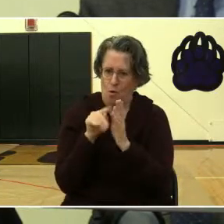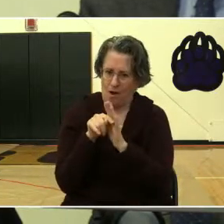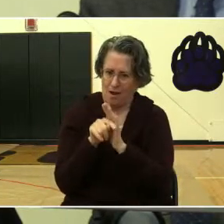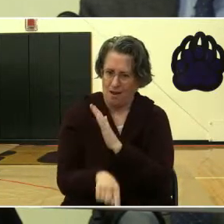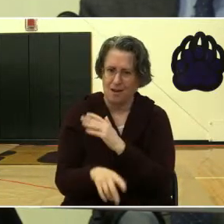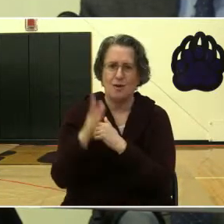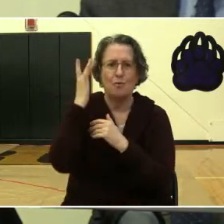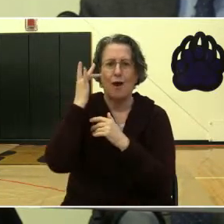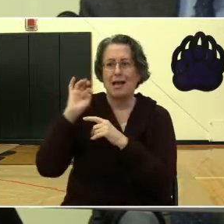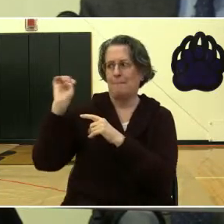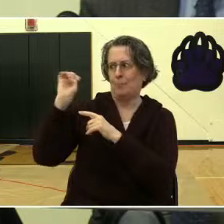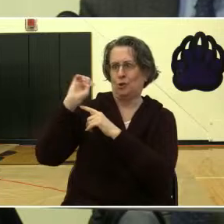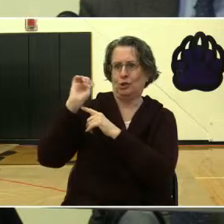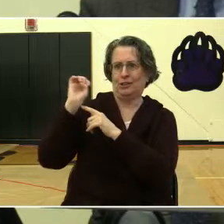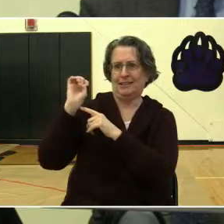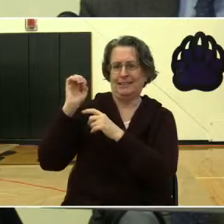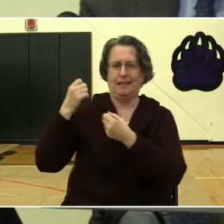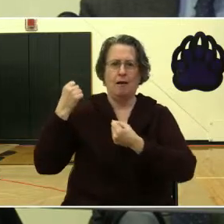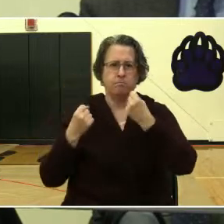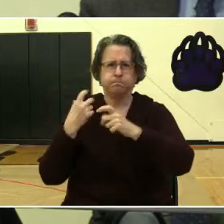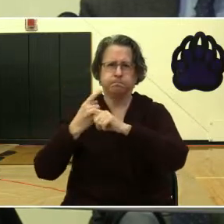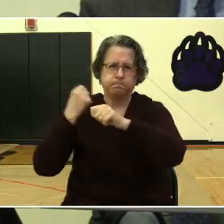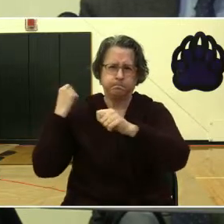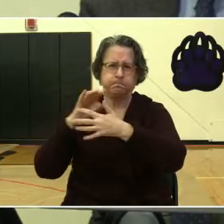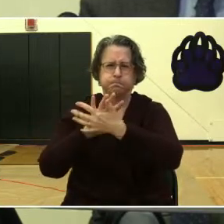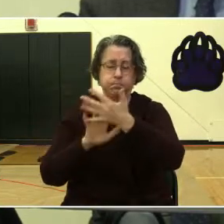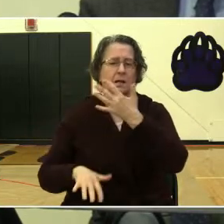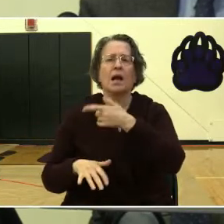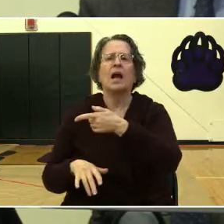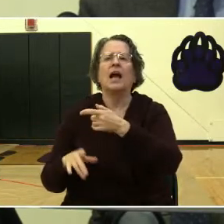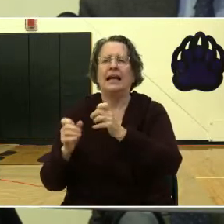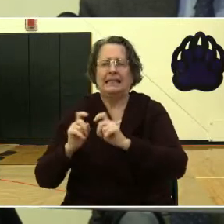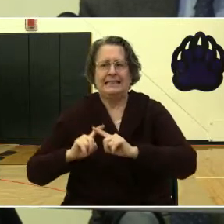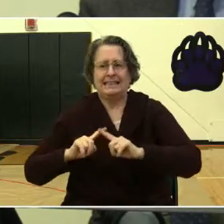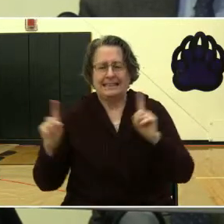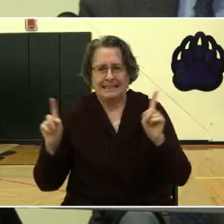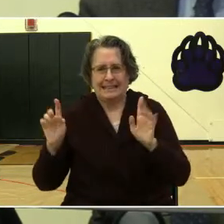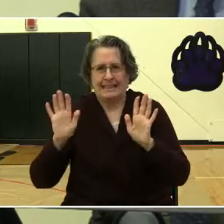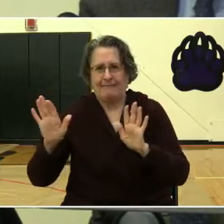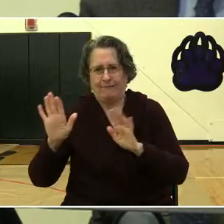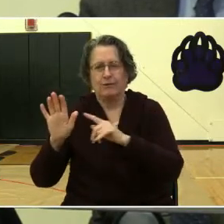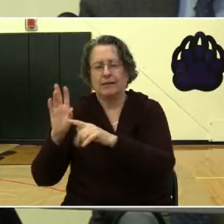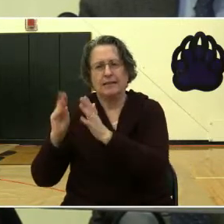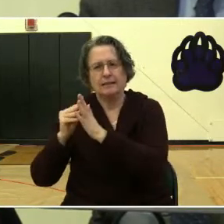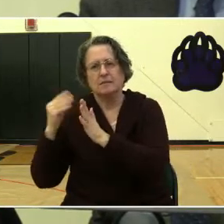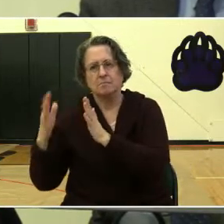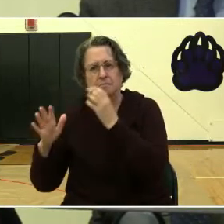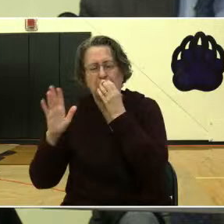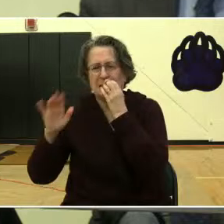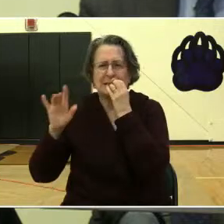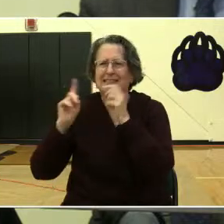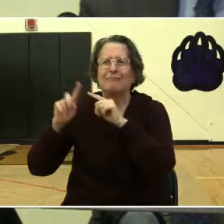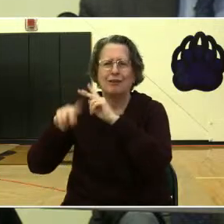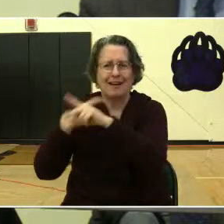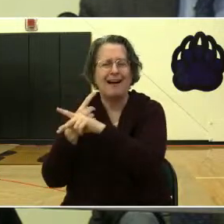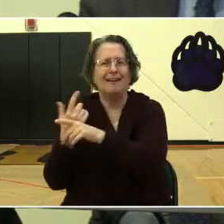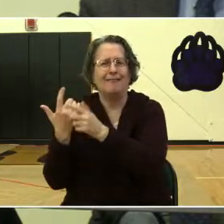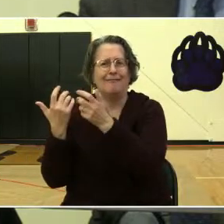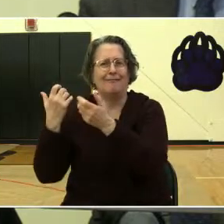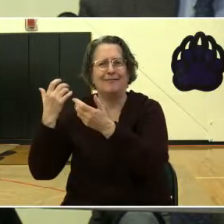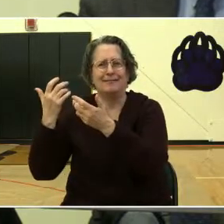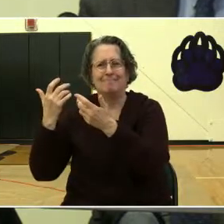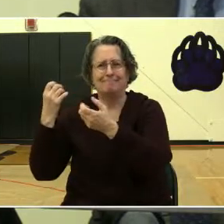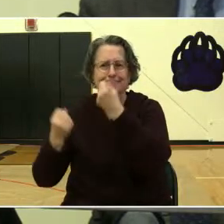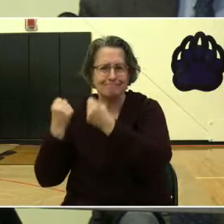there's a lot that goes into that um but we don't only drive emergency vehicles in the municipality we drive a lot of trucks and